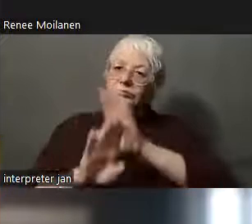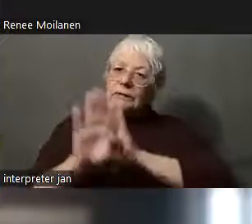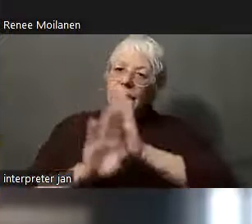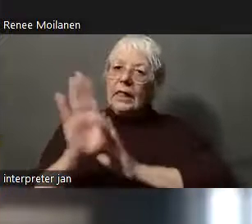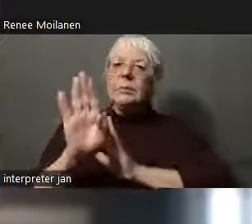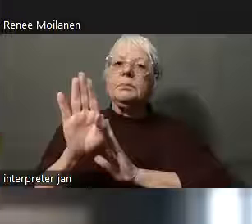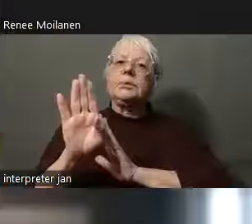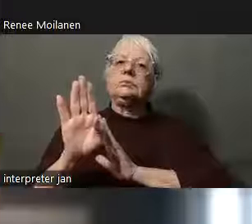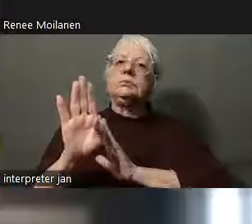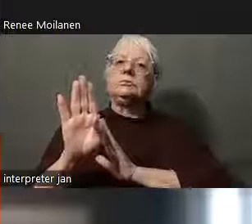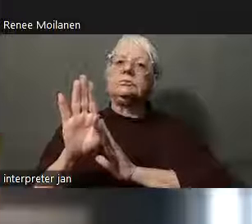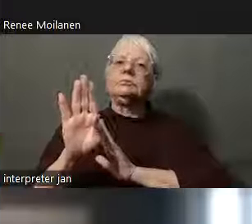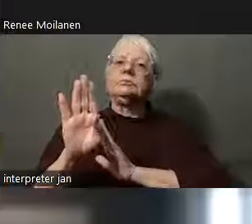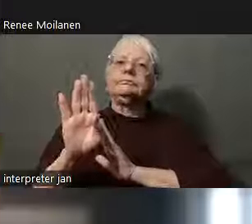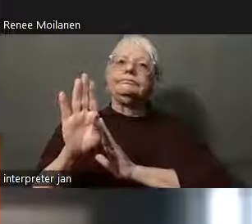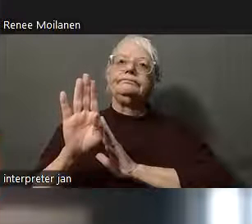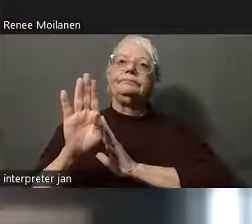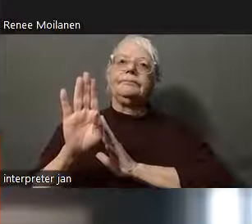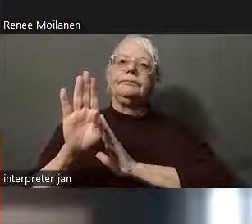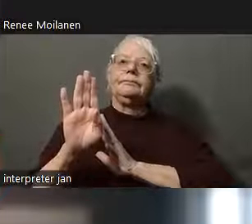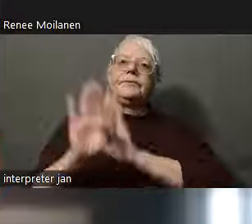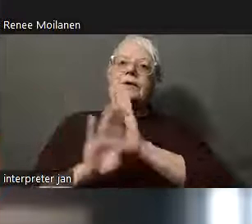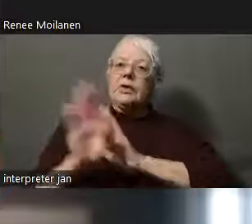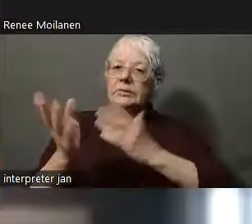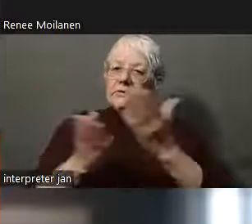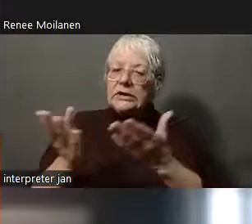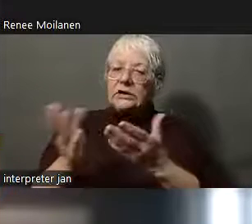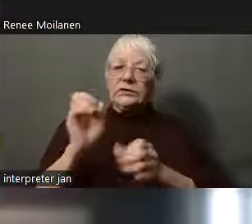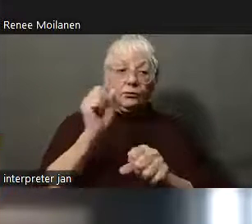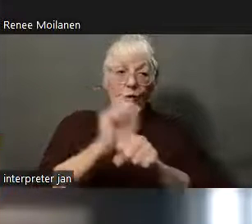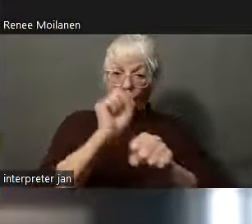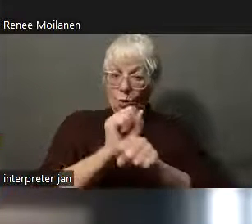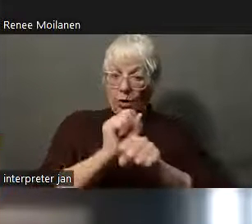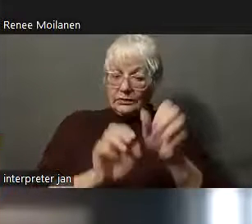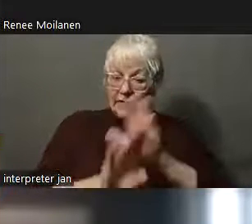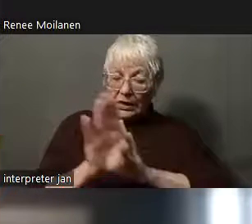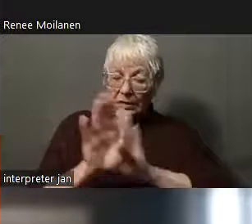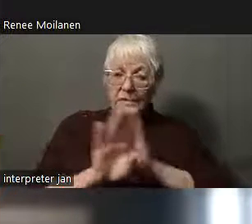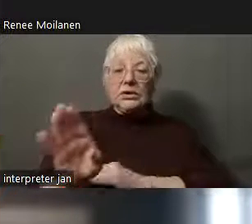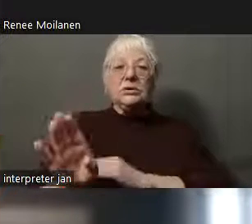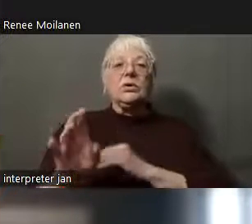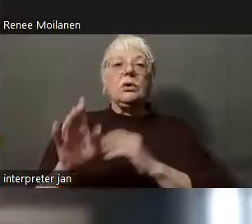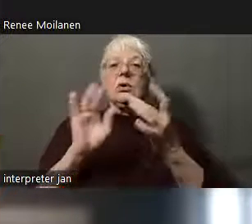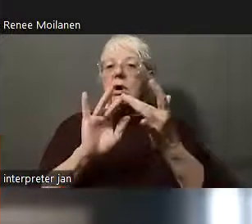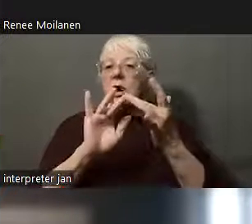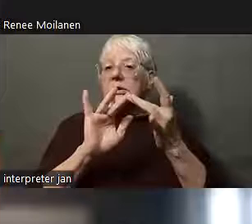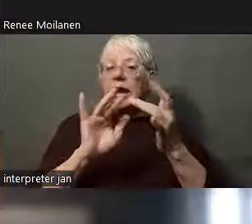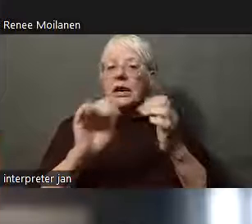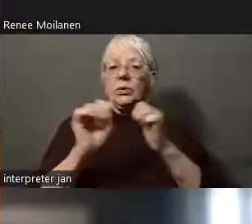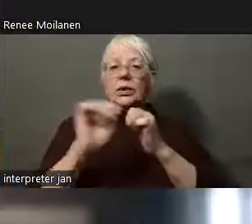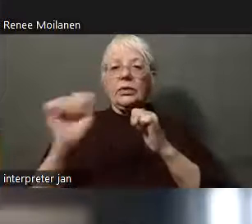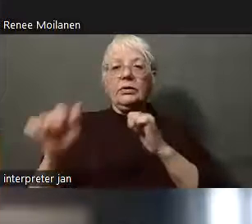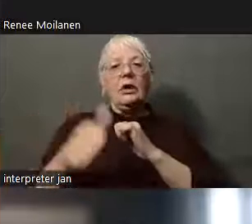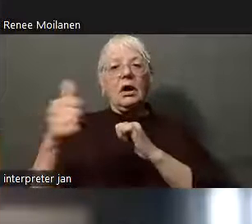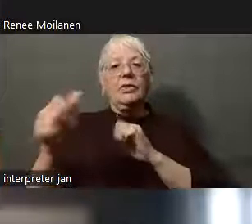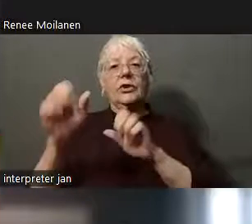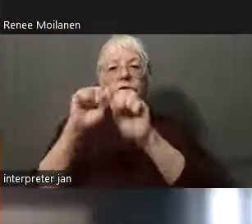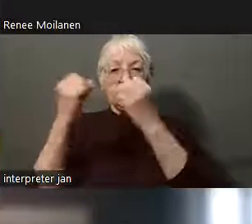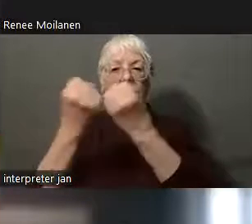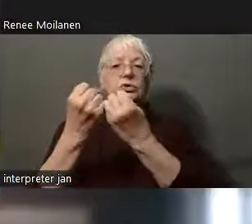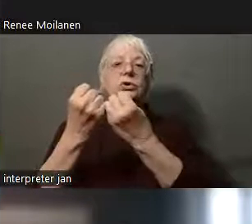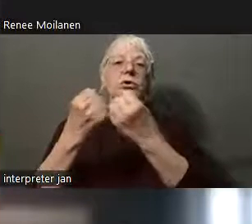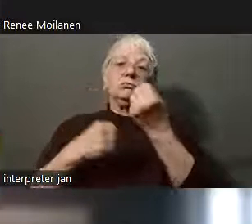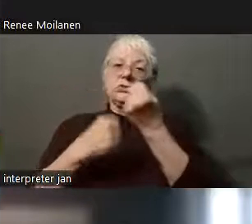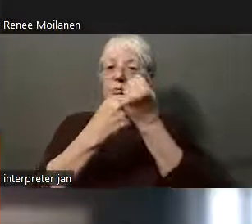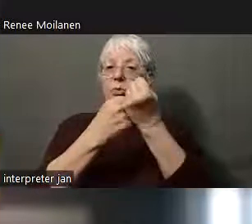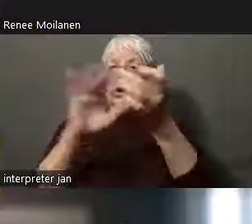you know, workforce development skills, or get, you know, put in contact with other social support networks